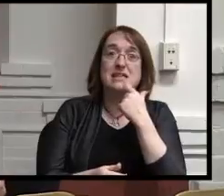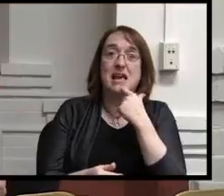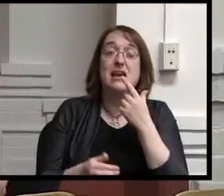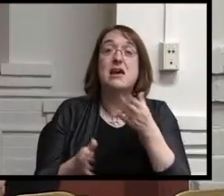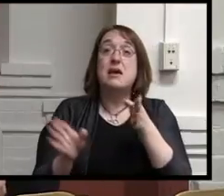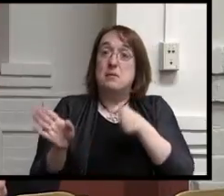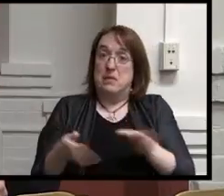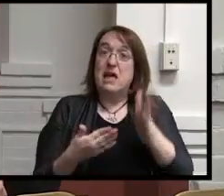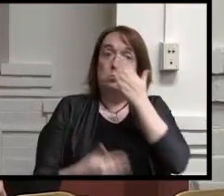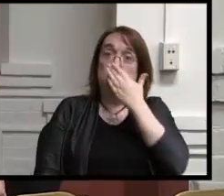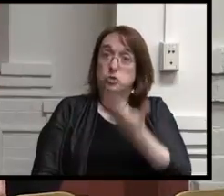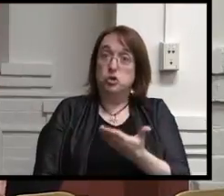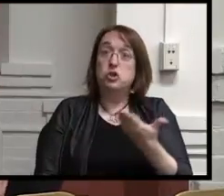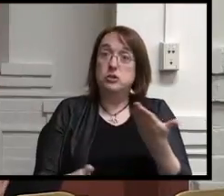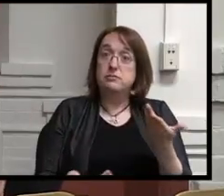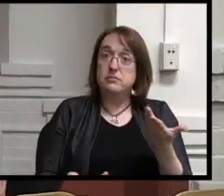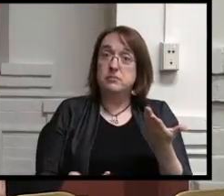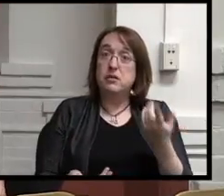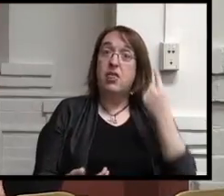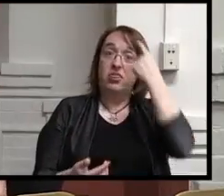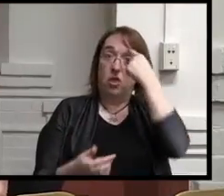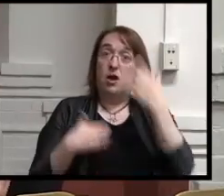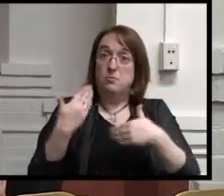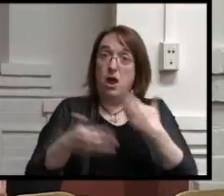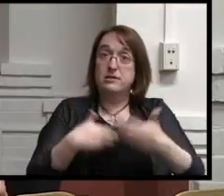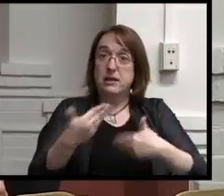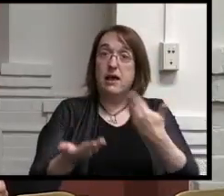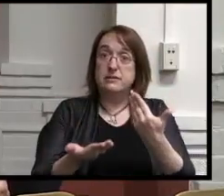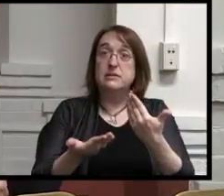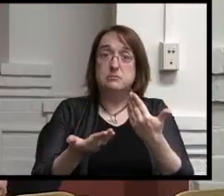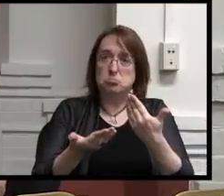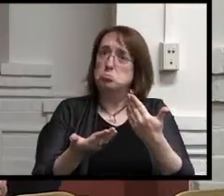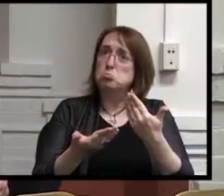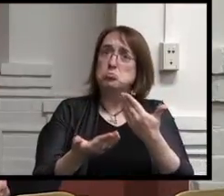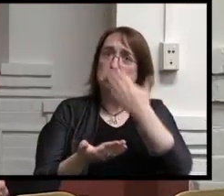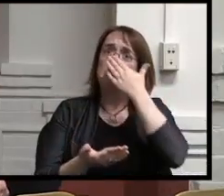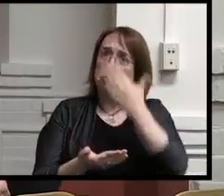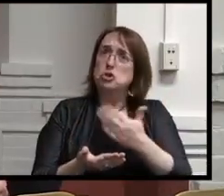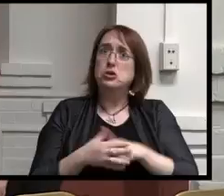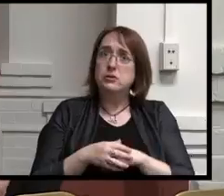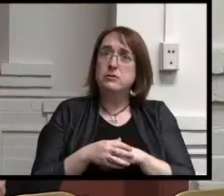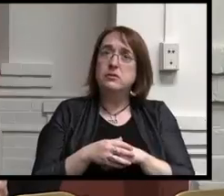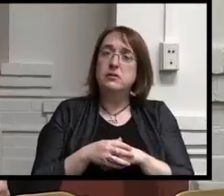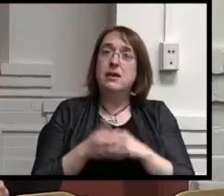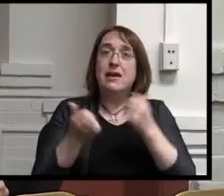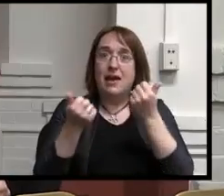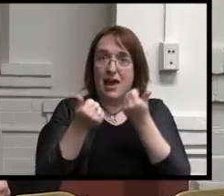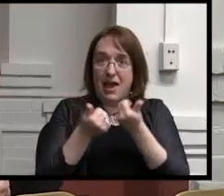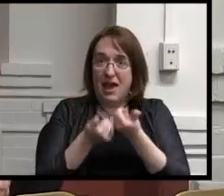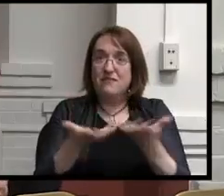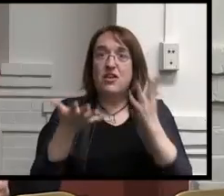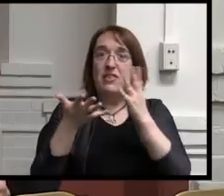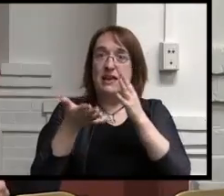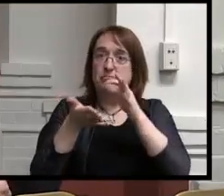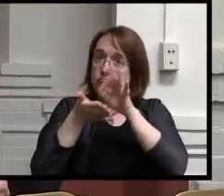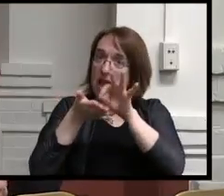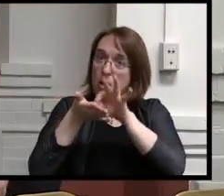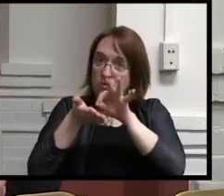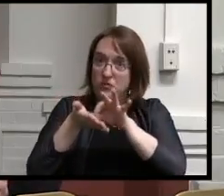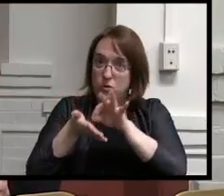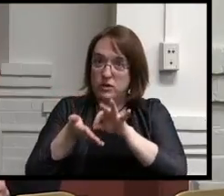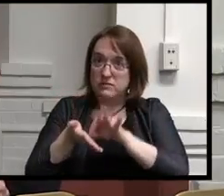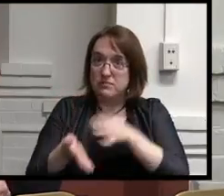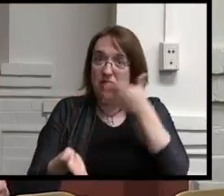was really good. Our thought process has been very diligent. Every nickel we can find in the